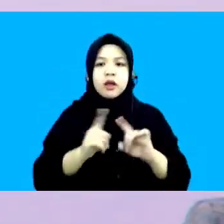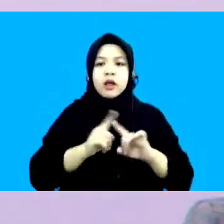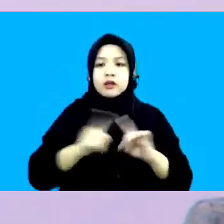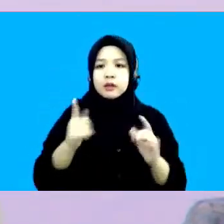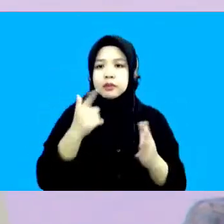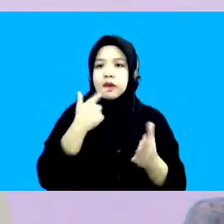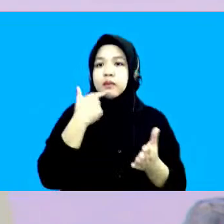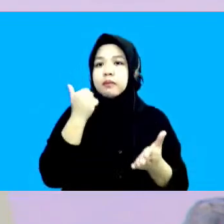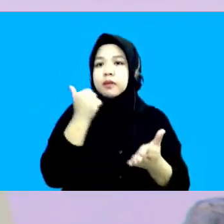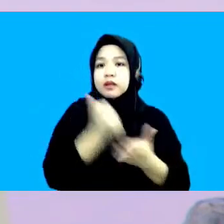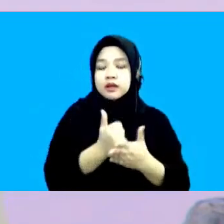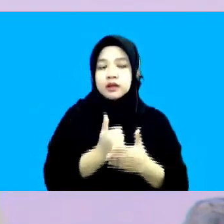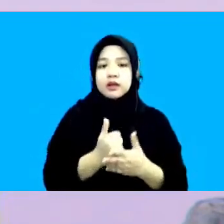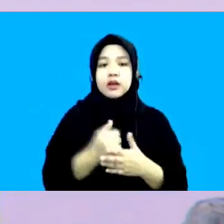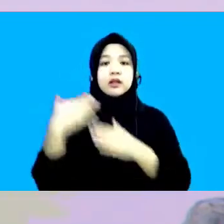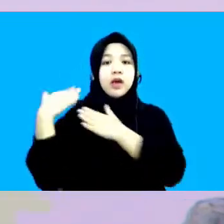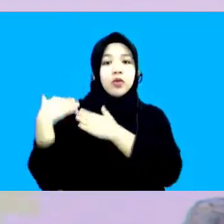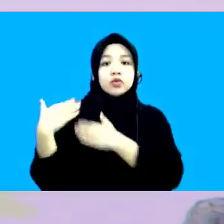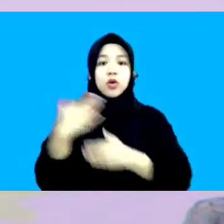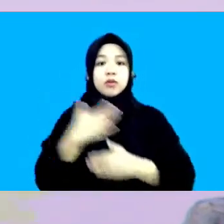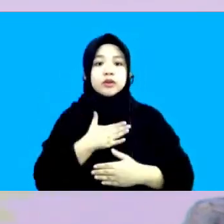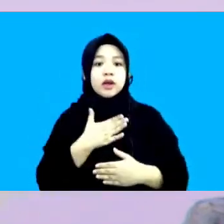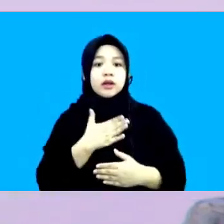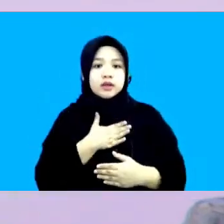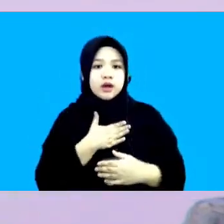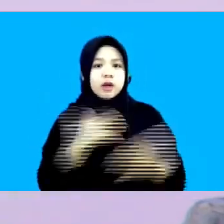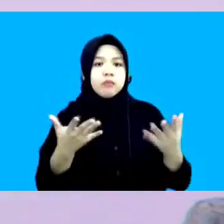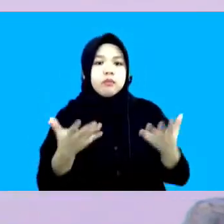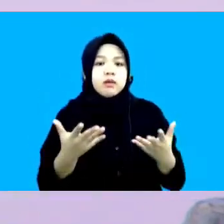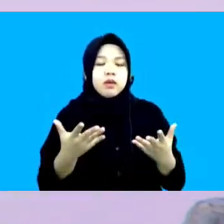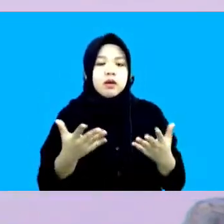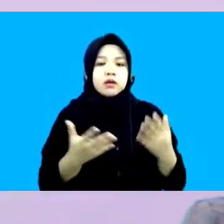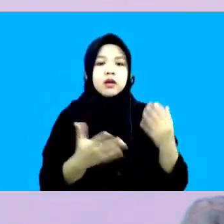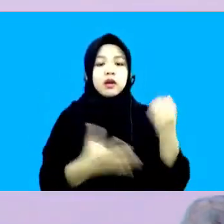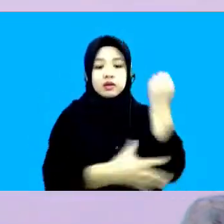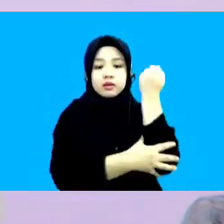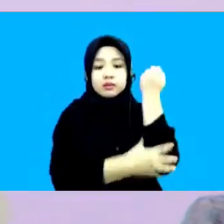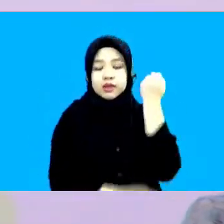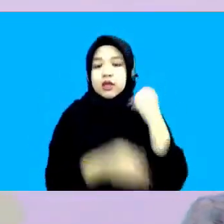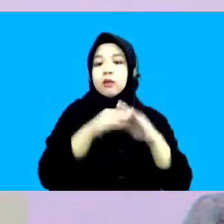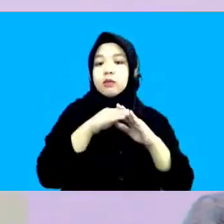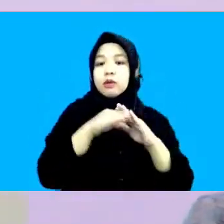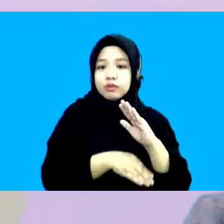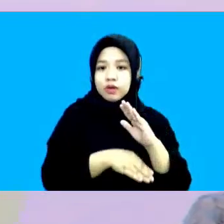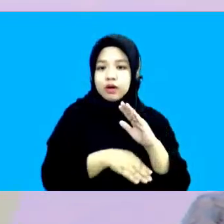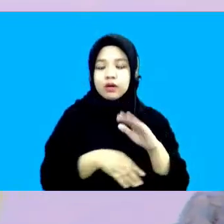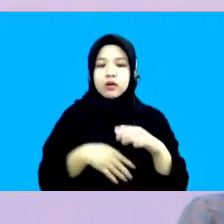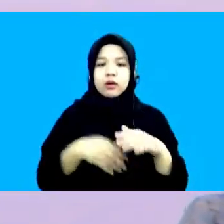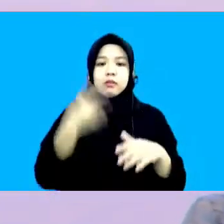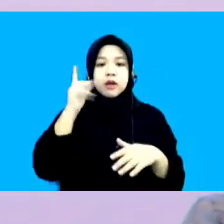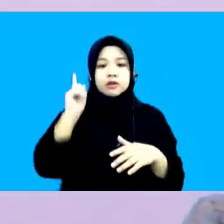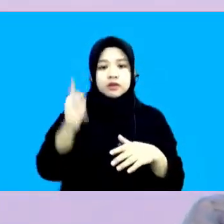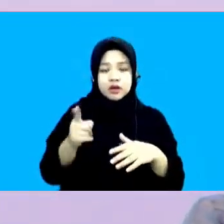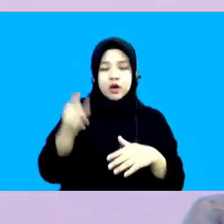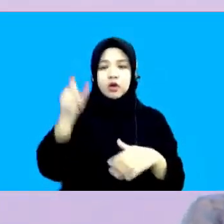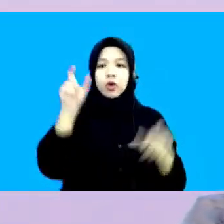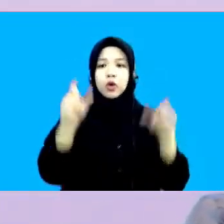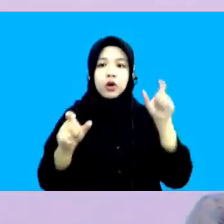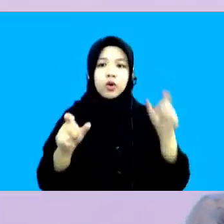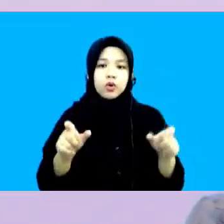have the digital companies that, for example, as simple as say, because now we are using Zoom,